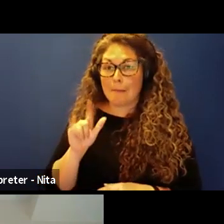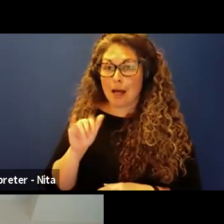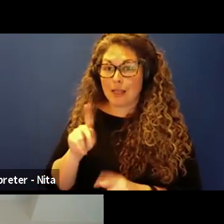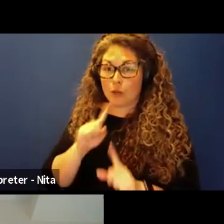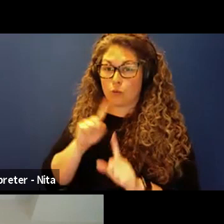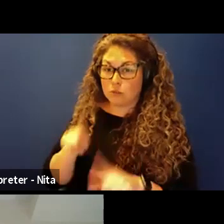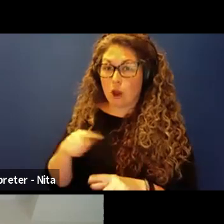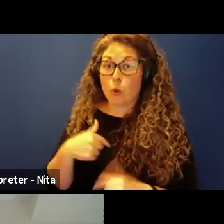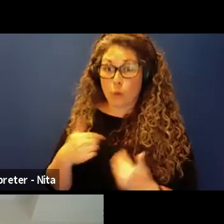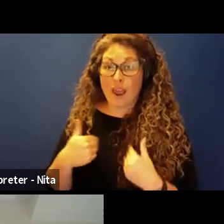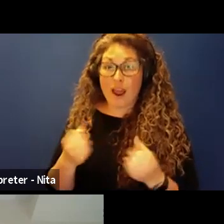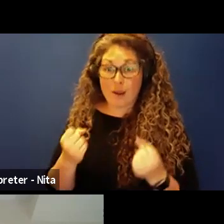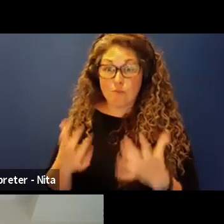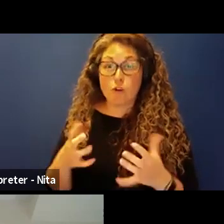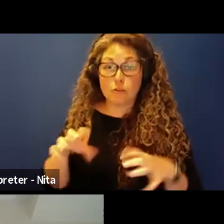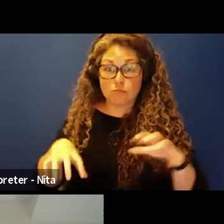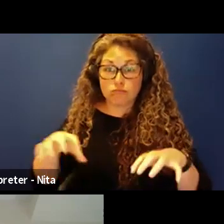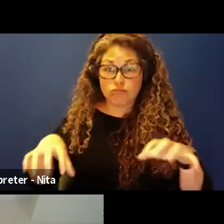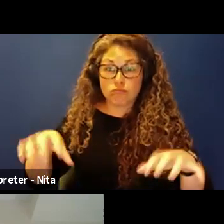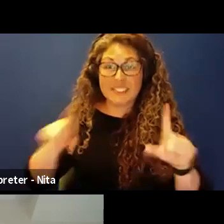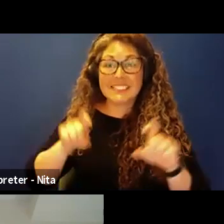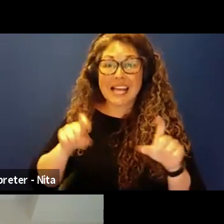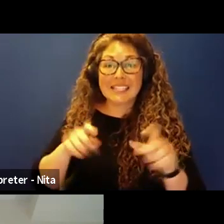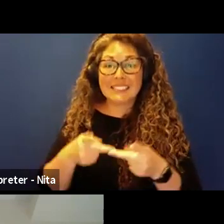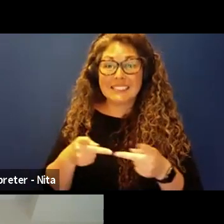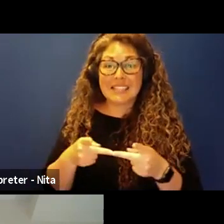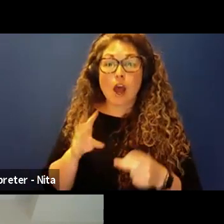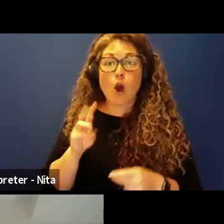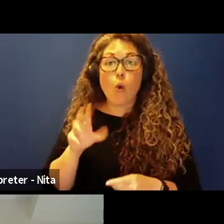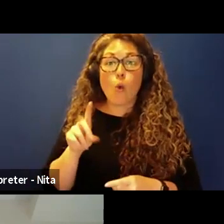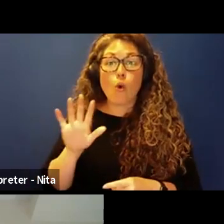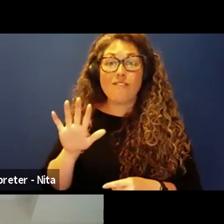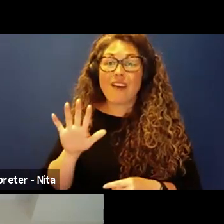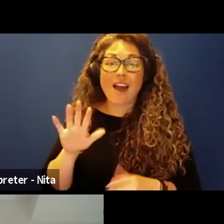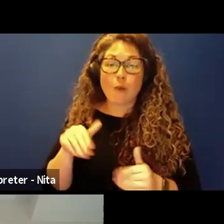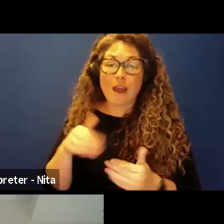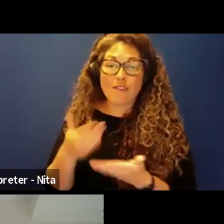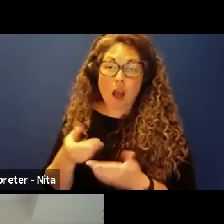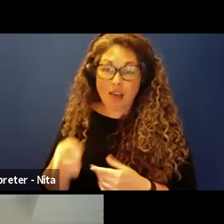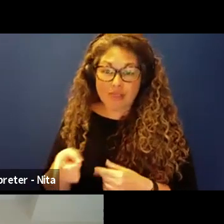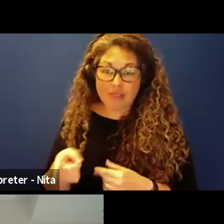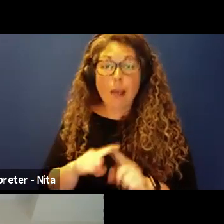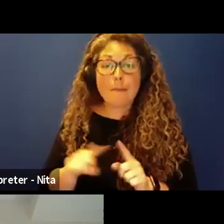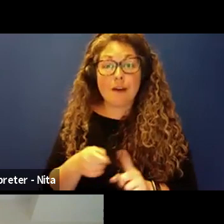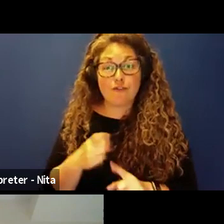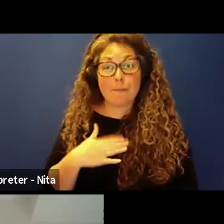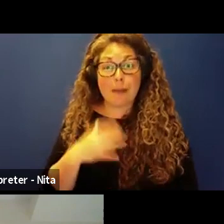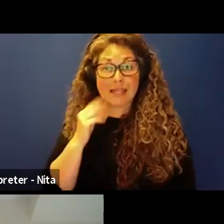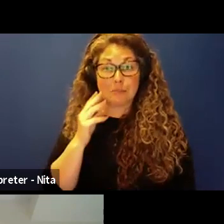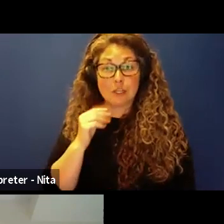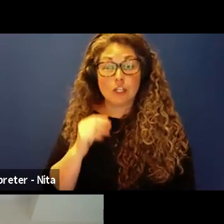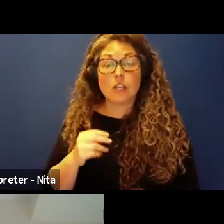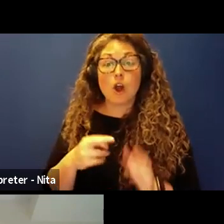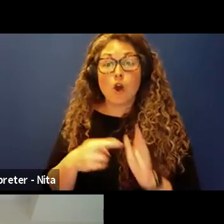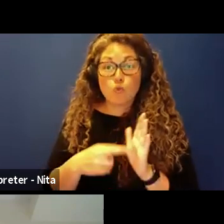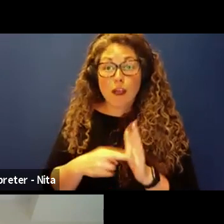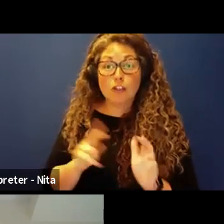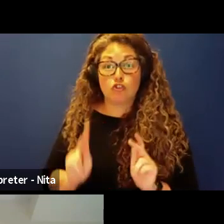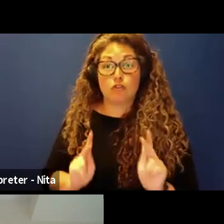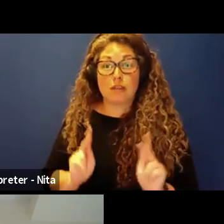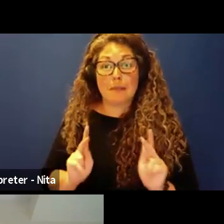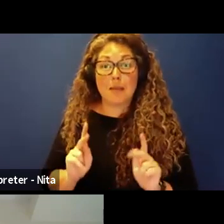multiple testing sites within different wards. We haven't got the Ward 5 yet, but from my experience, actually registering people, they